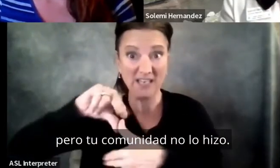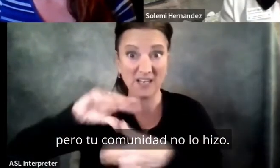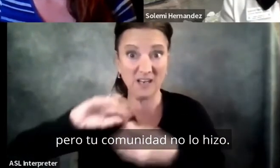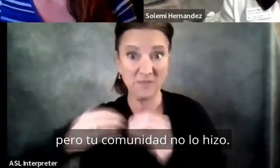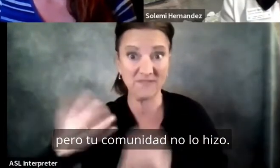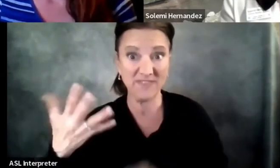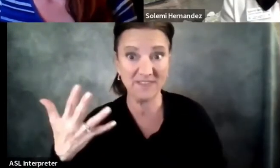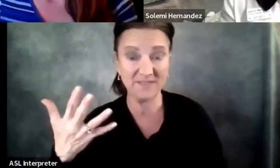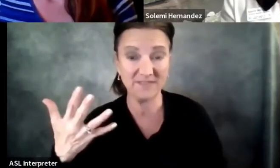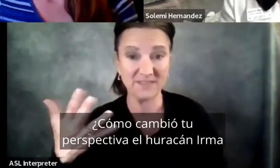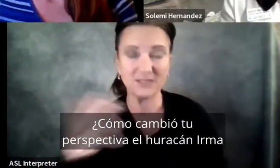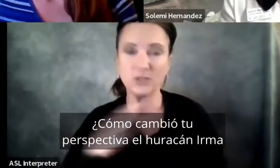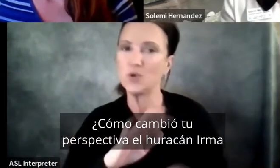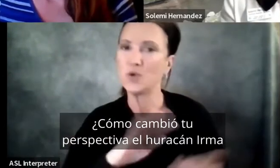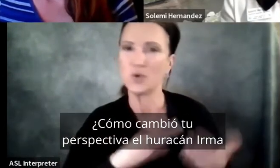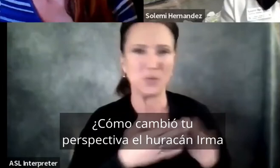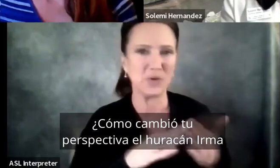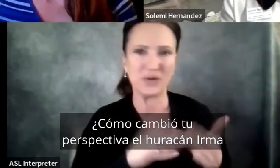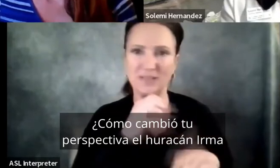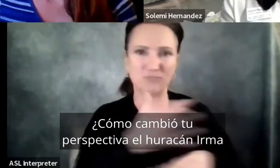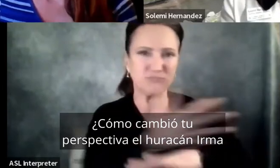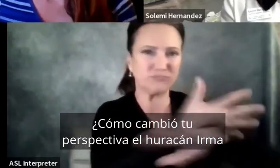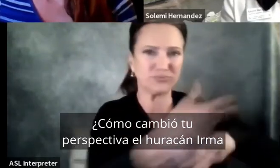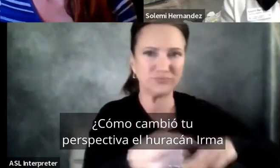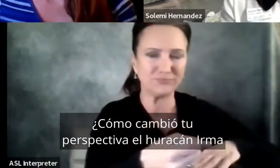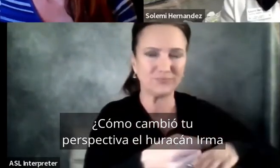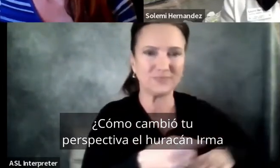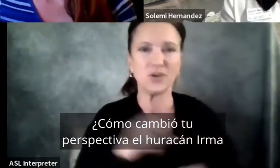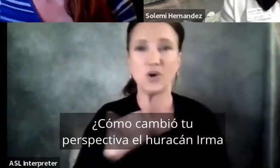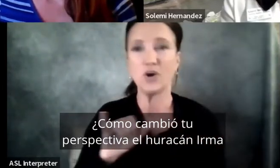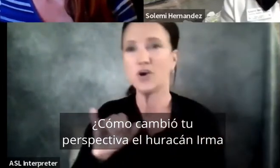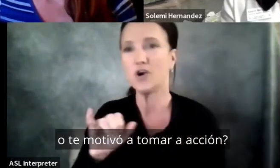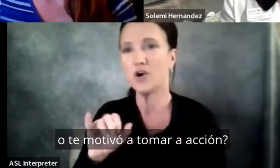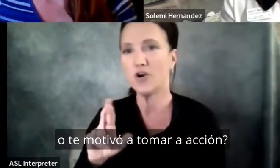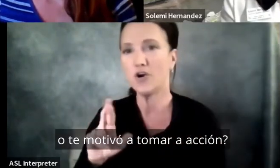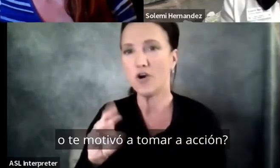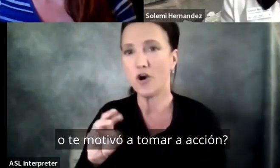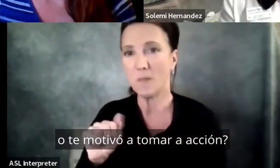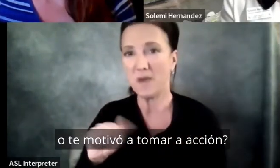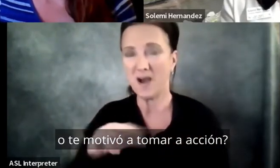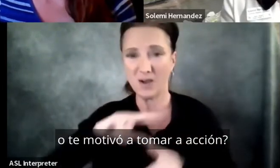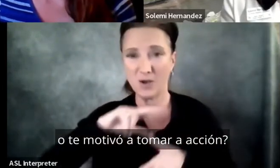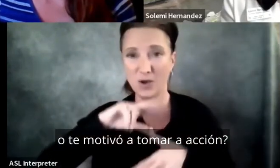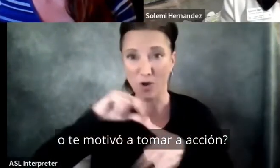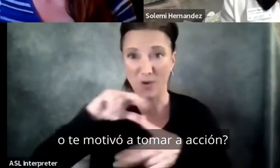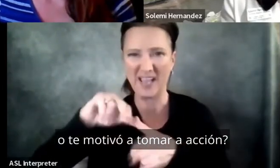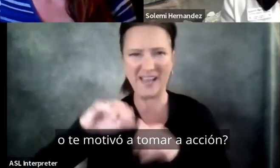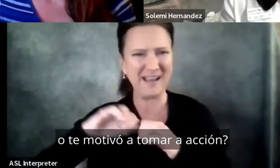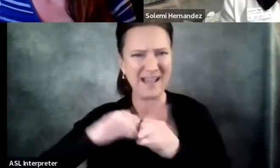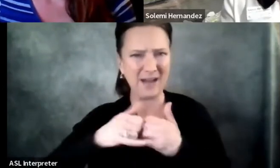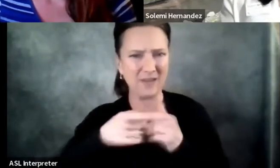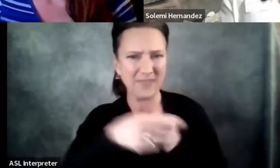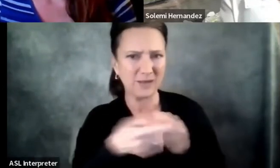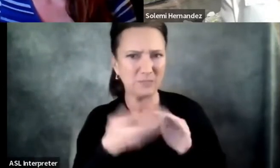community did not. How did Hurricane Irma change your perspective or motivate you to take action?